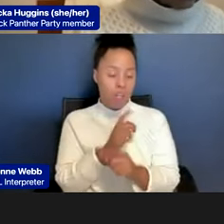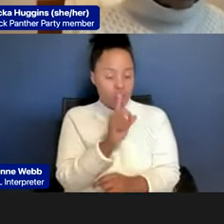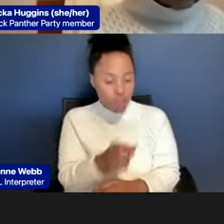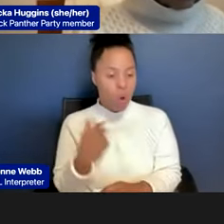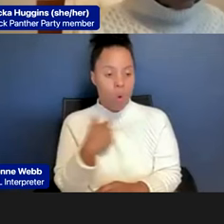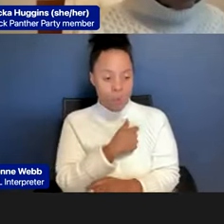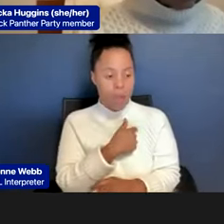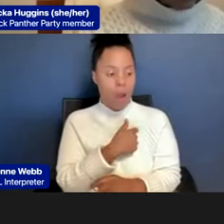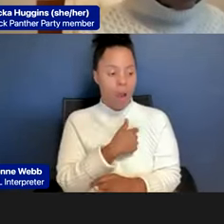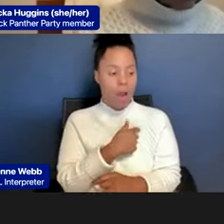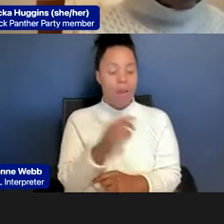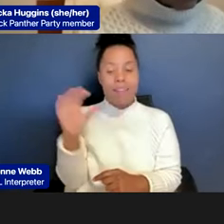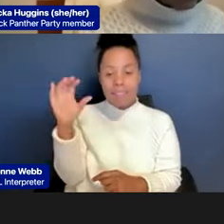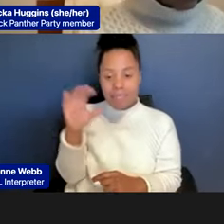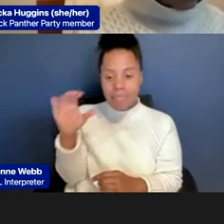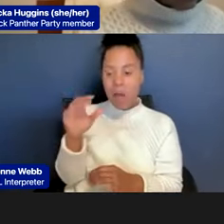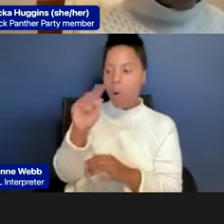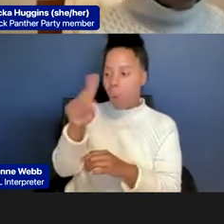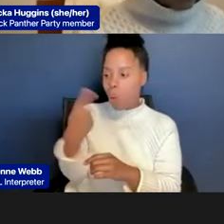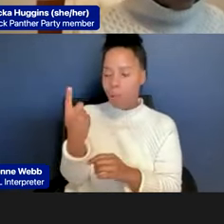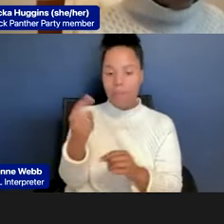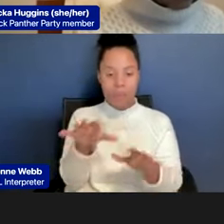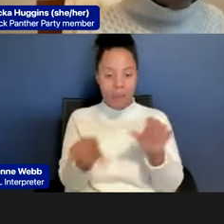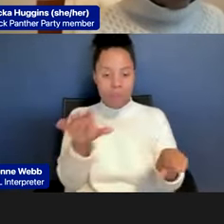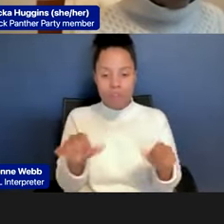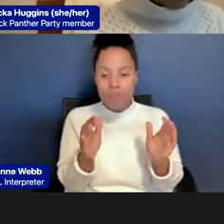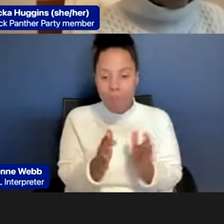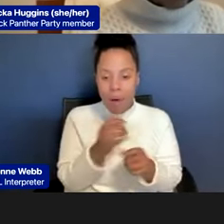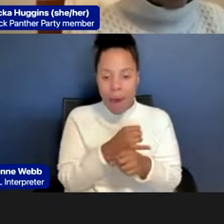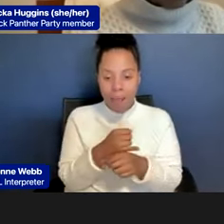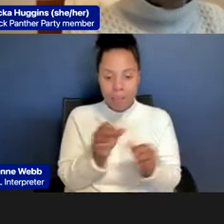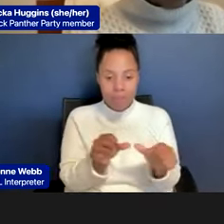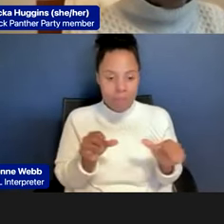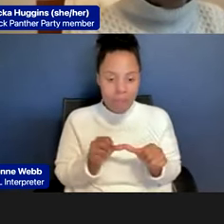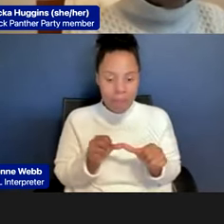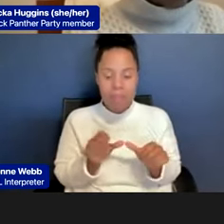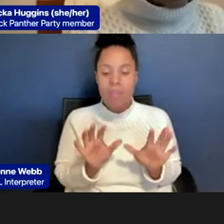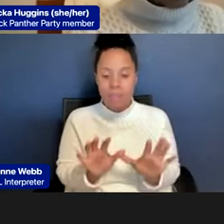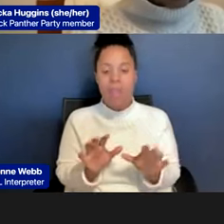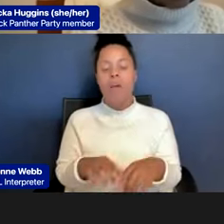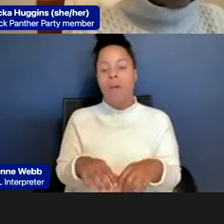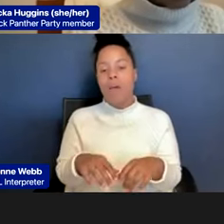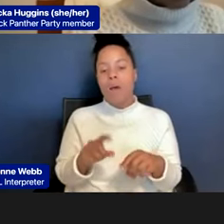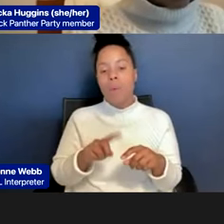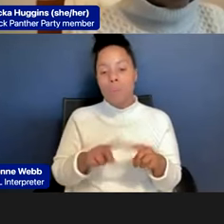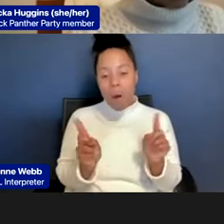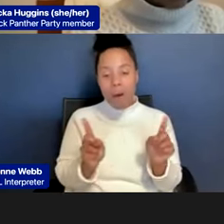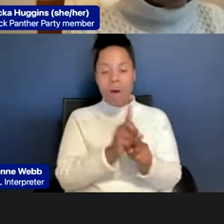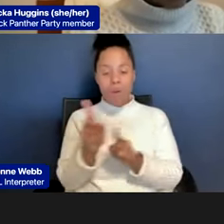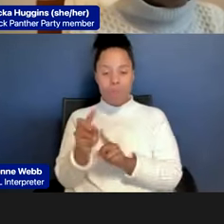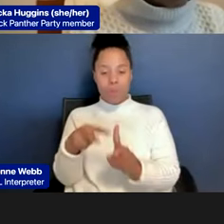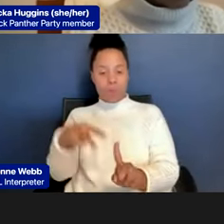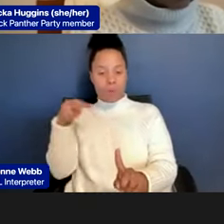only to capture small islands of space, which become effectively Bantustans, but that we are looking to say that